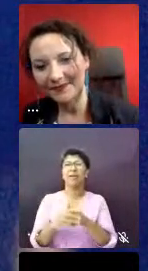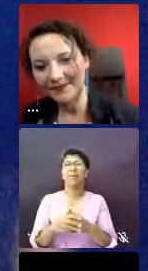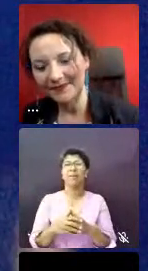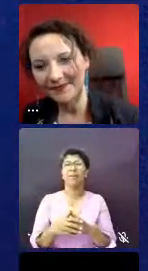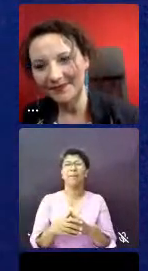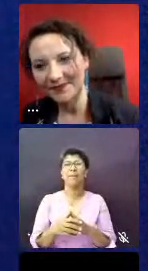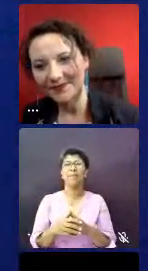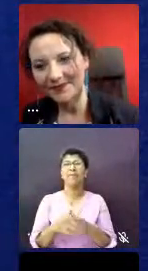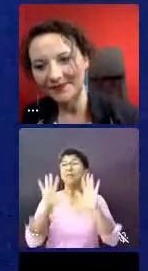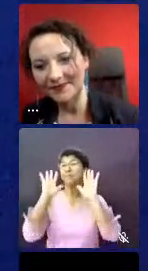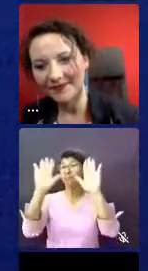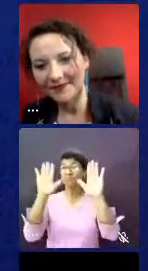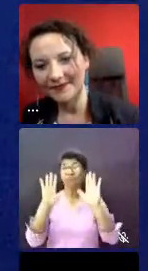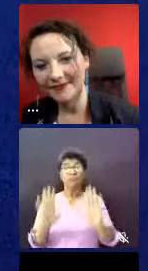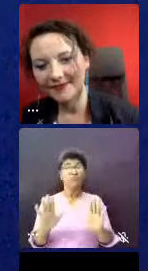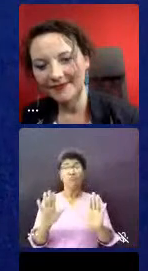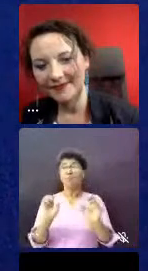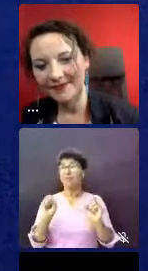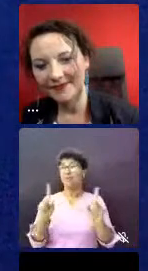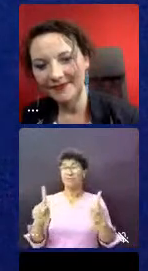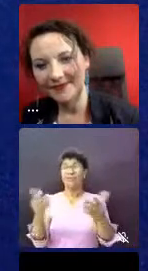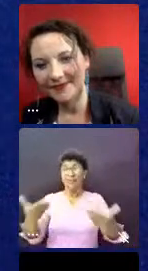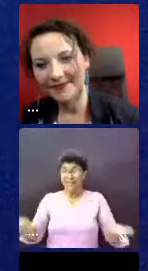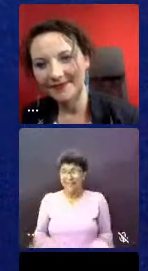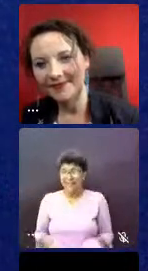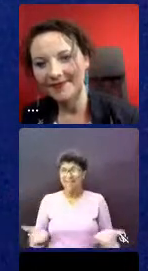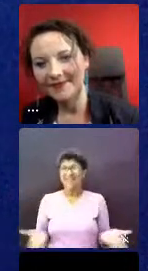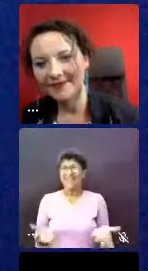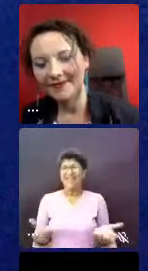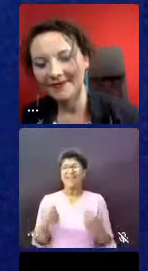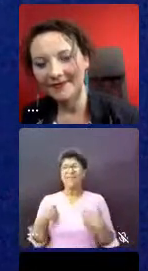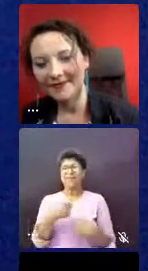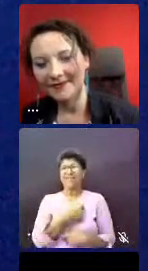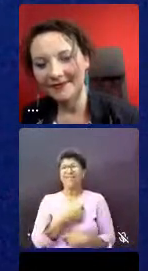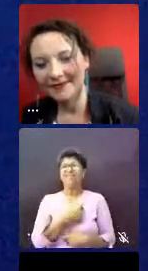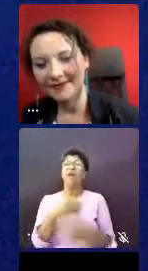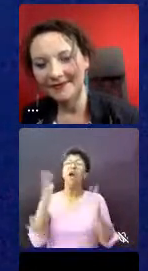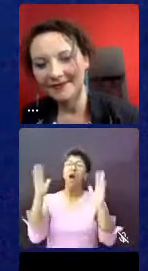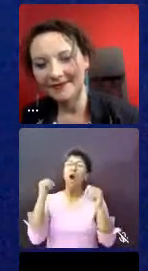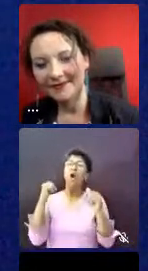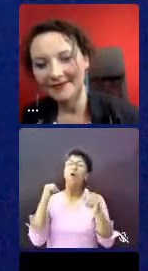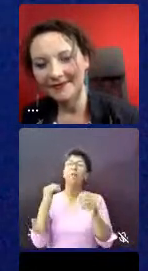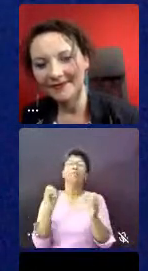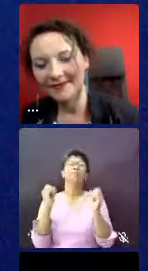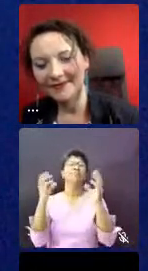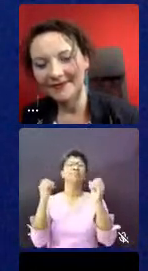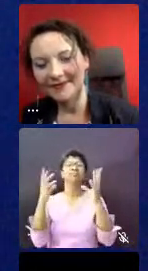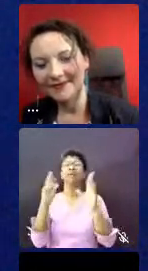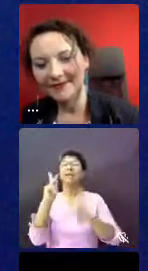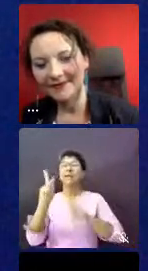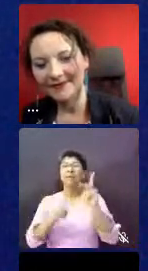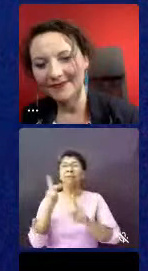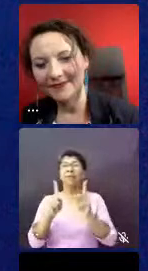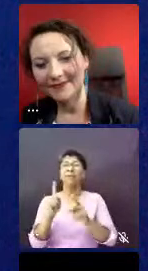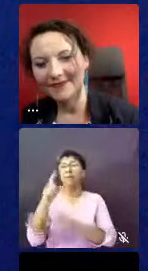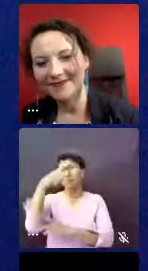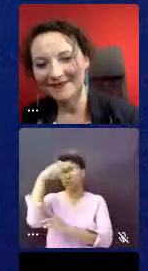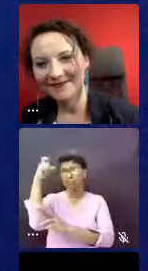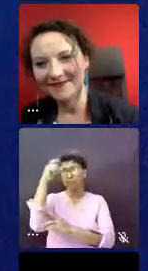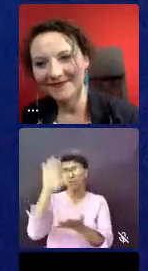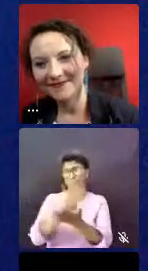an amazing opportunity to have you with us, and I hope a lot of people join you in the summer